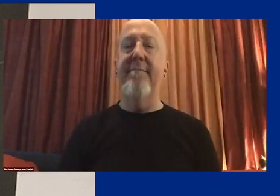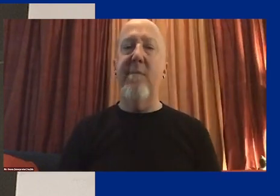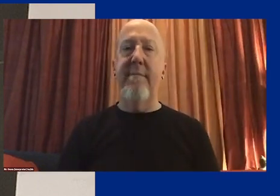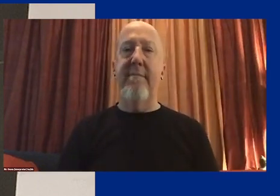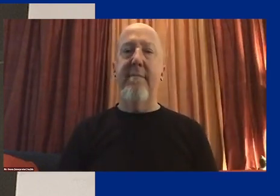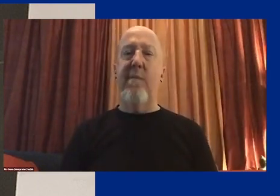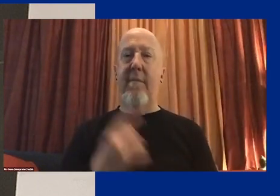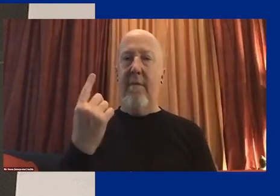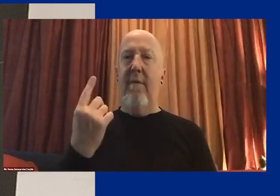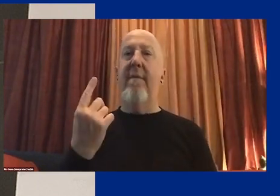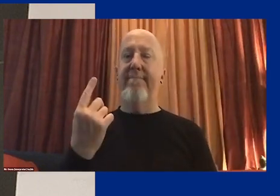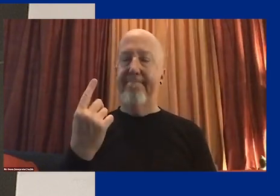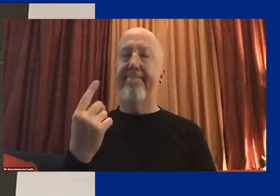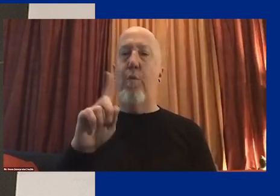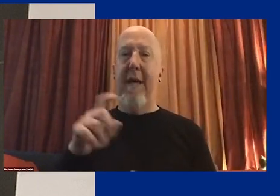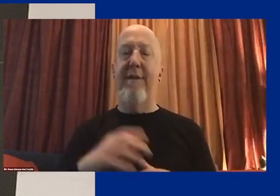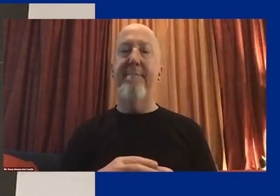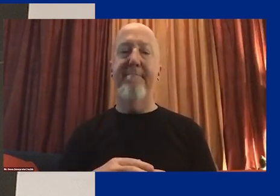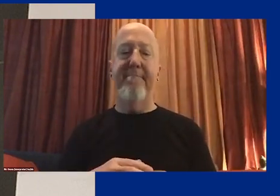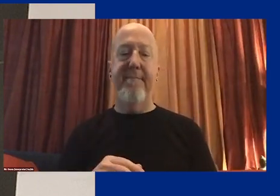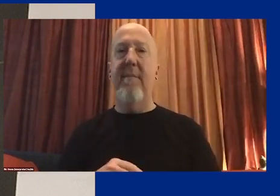Here's one.